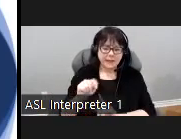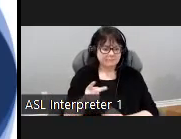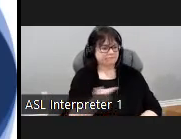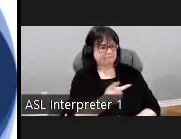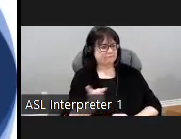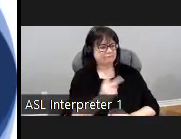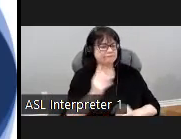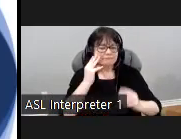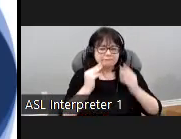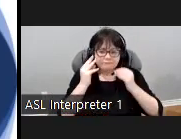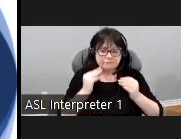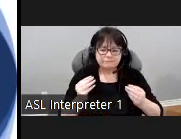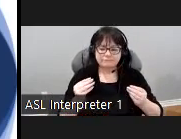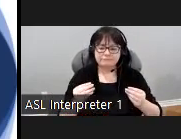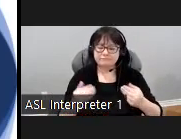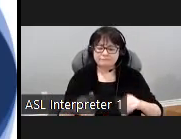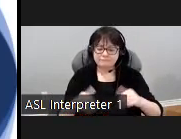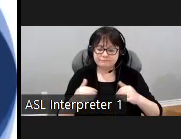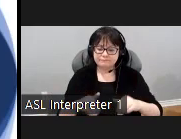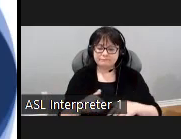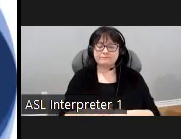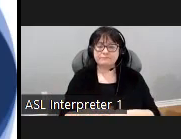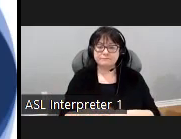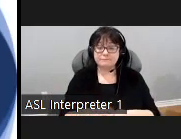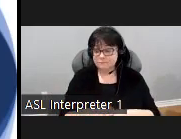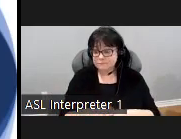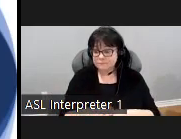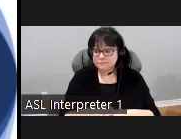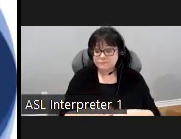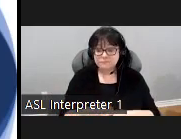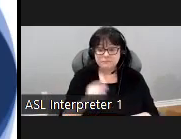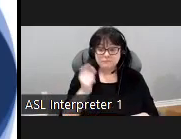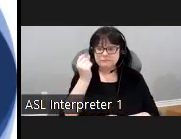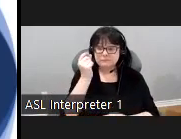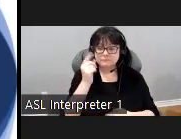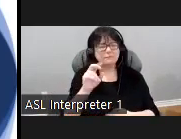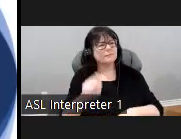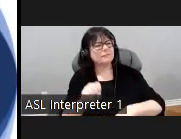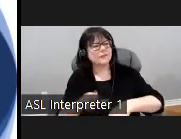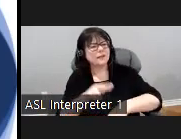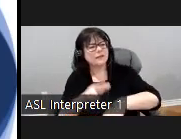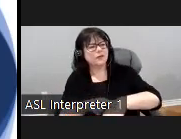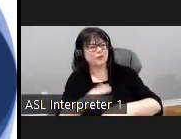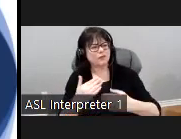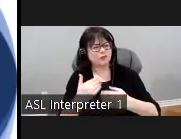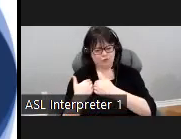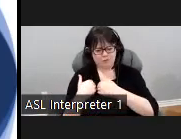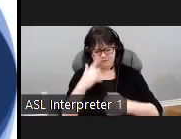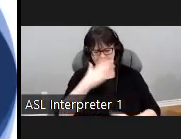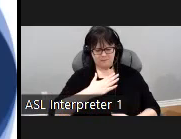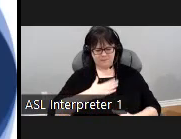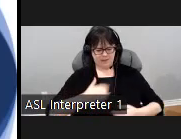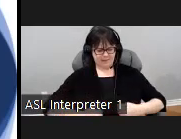are. Yes, we are all responsible for our own lives, our actions, and there are many factors